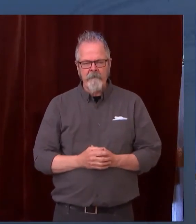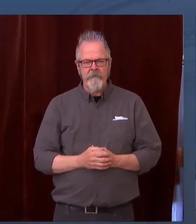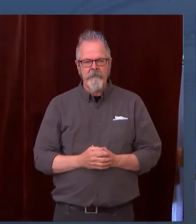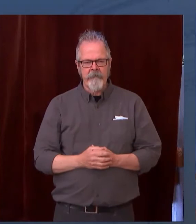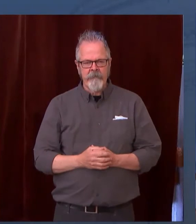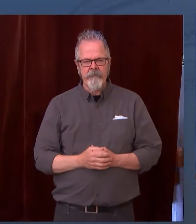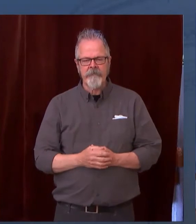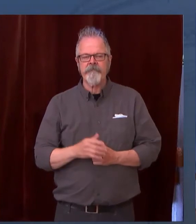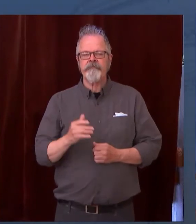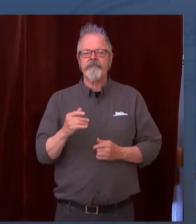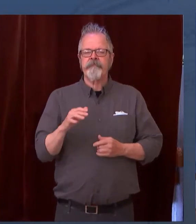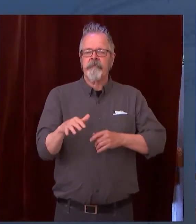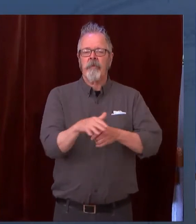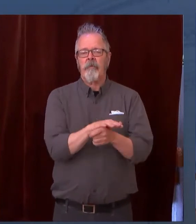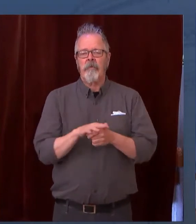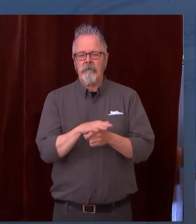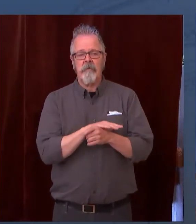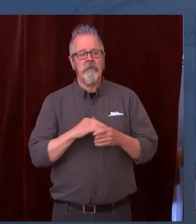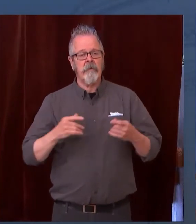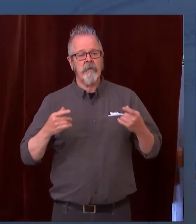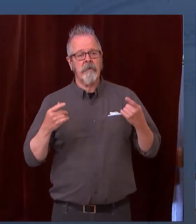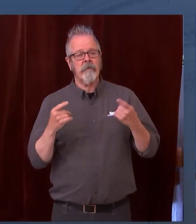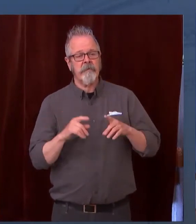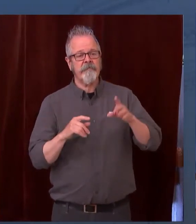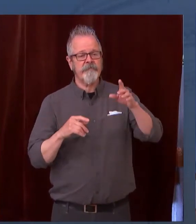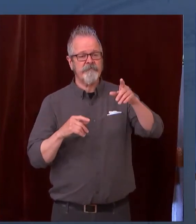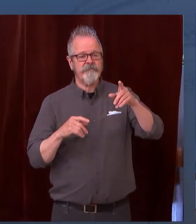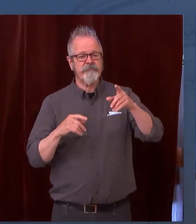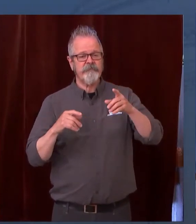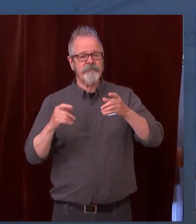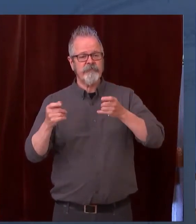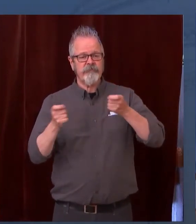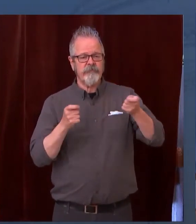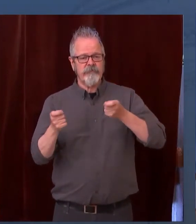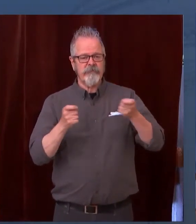to assure as well.